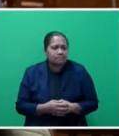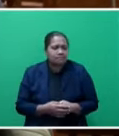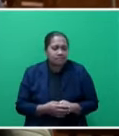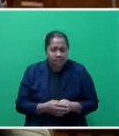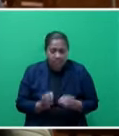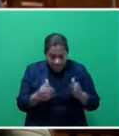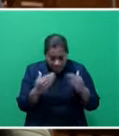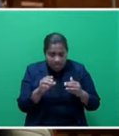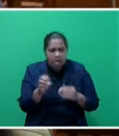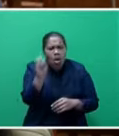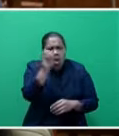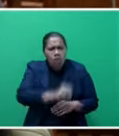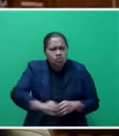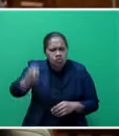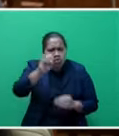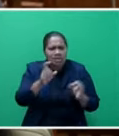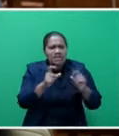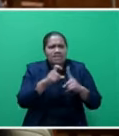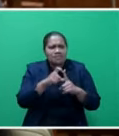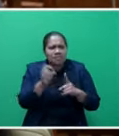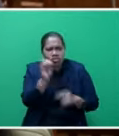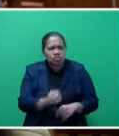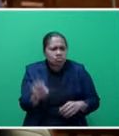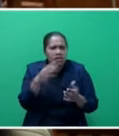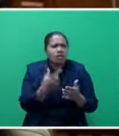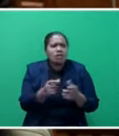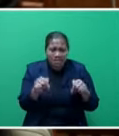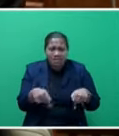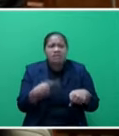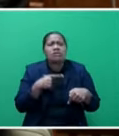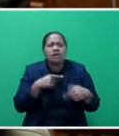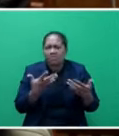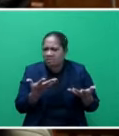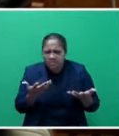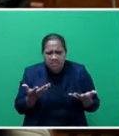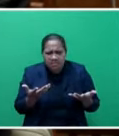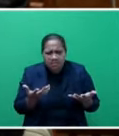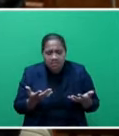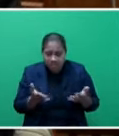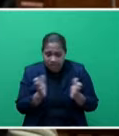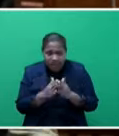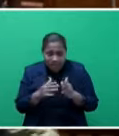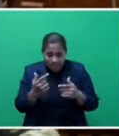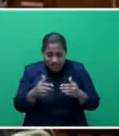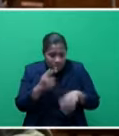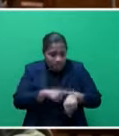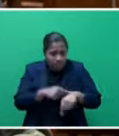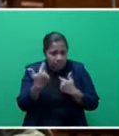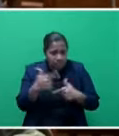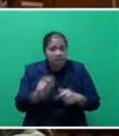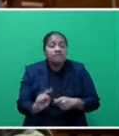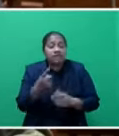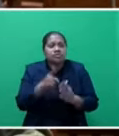ozone depleting zone, it's here because, it's out of time. We have a time limited by 1st January because he's doing